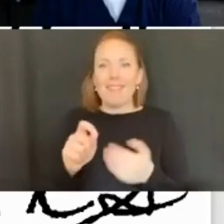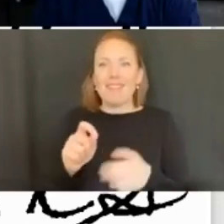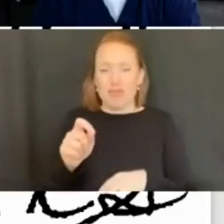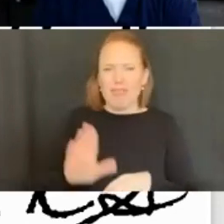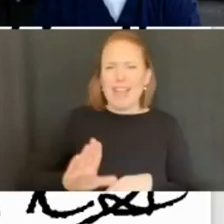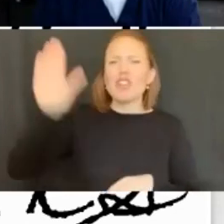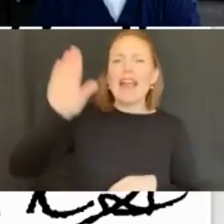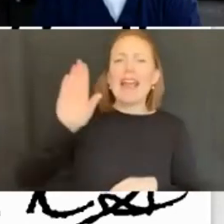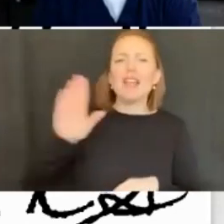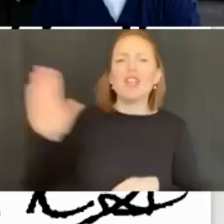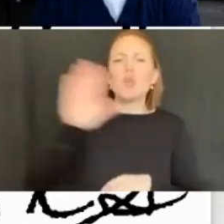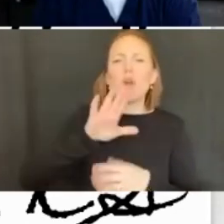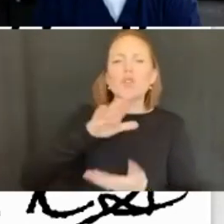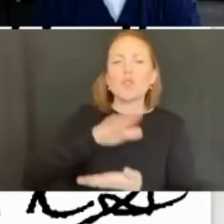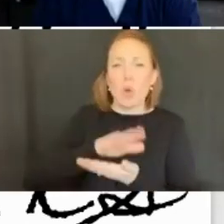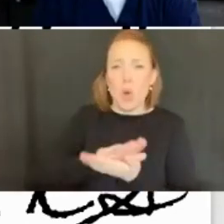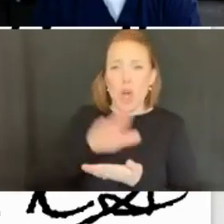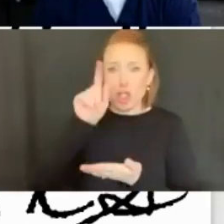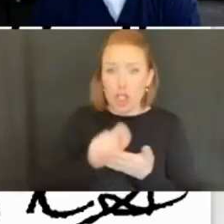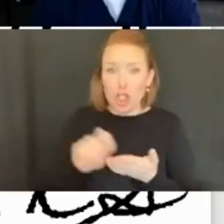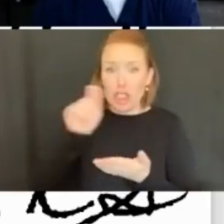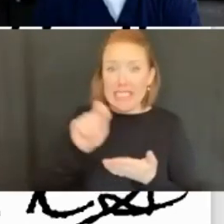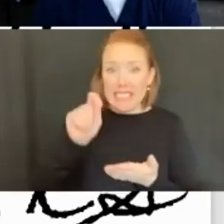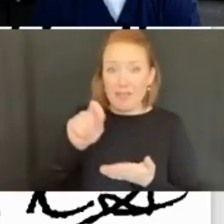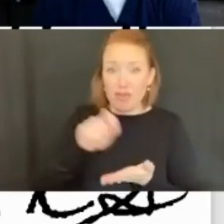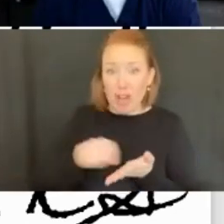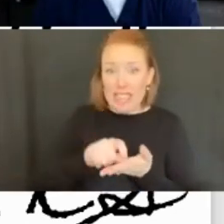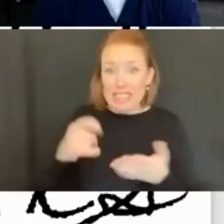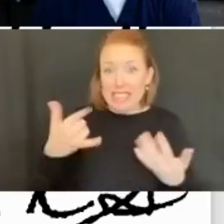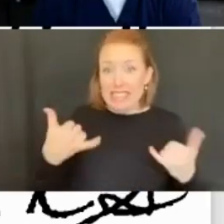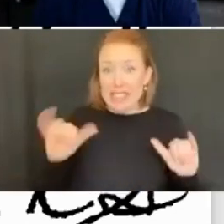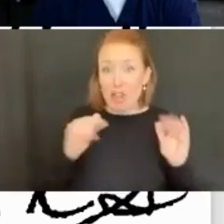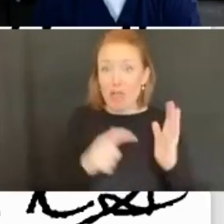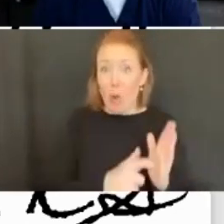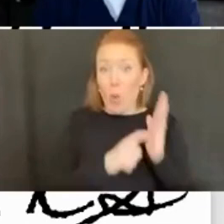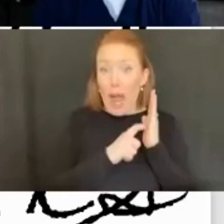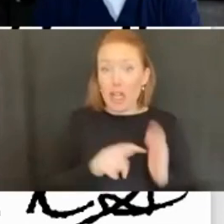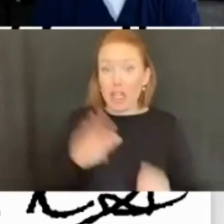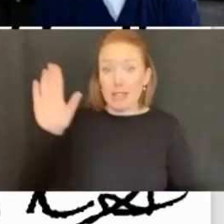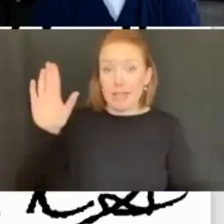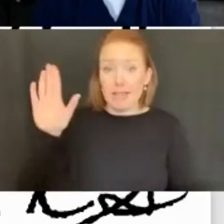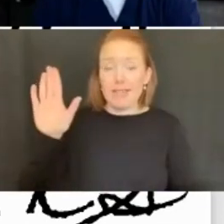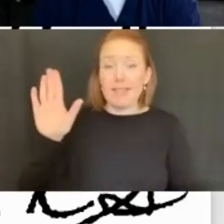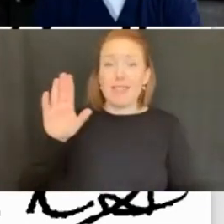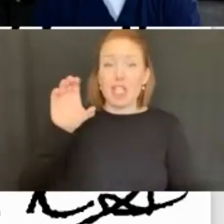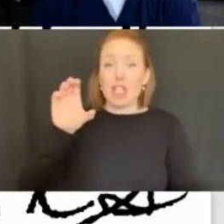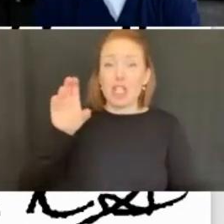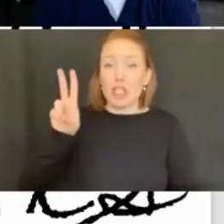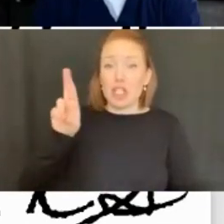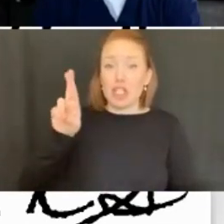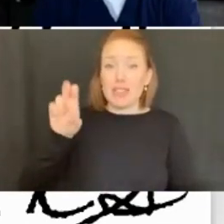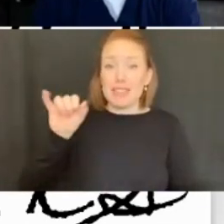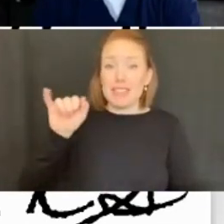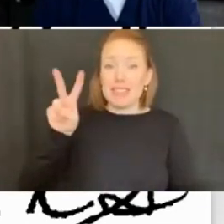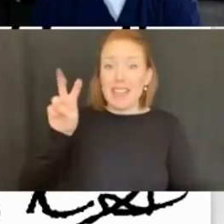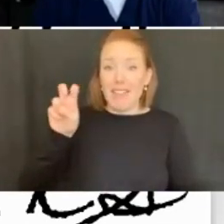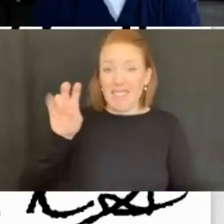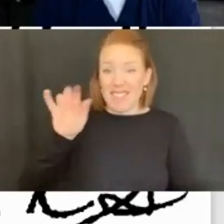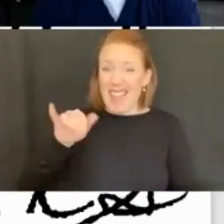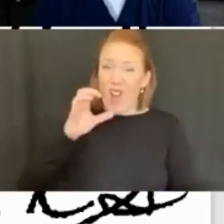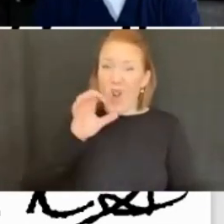your school cursive writing has sort of gone, as they say, the way of the dodo. Any hands up? Is cursive writing sort of a thing of the past?